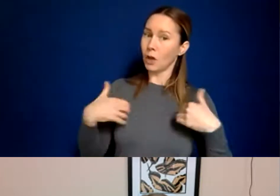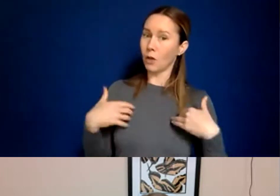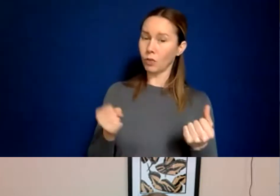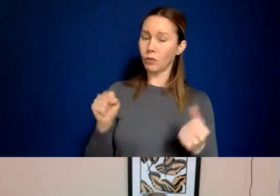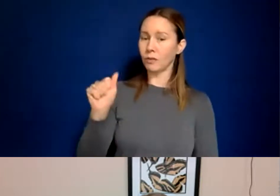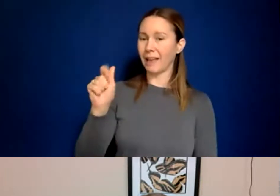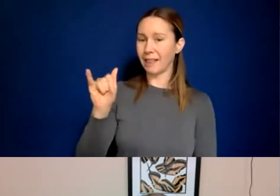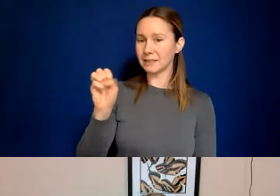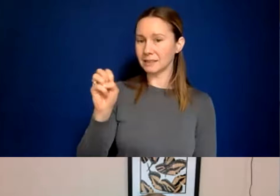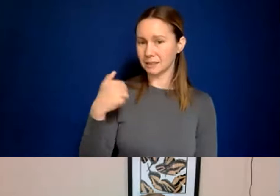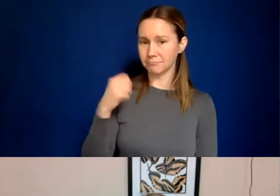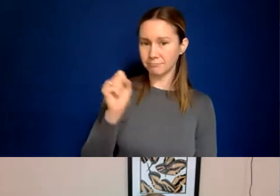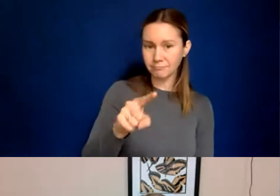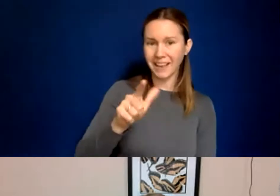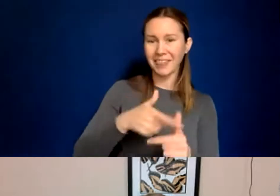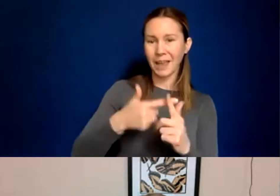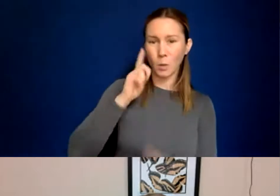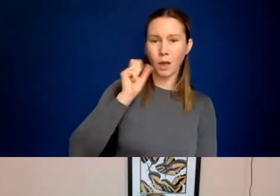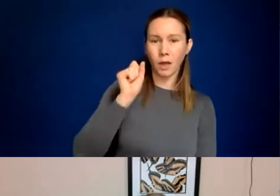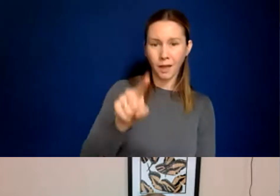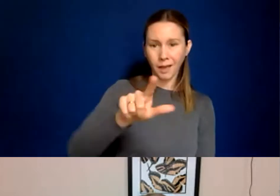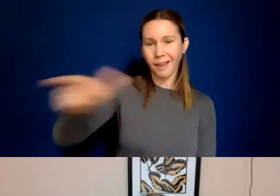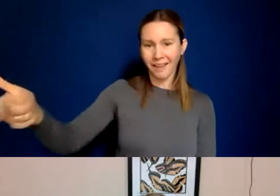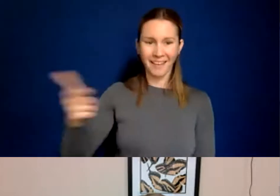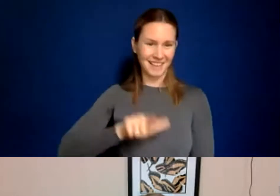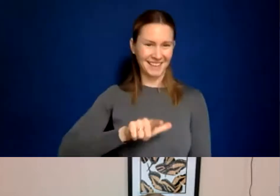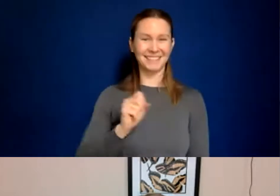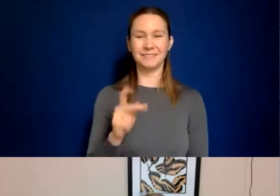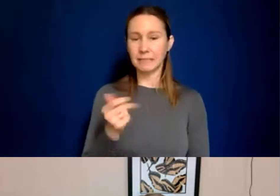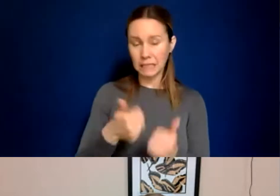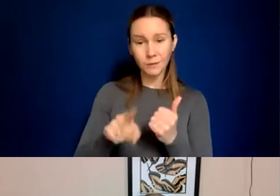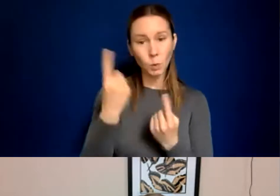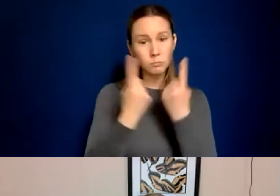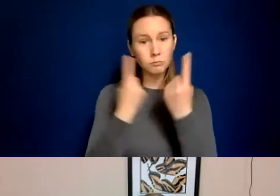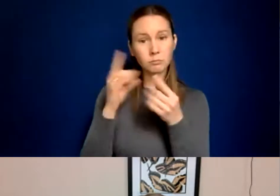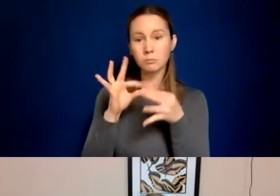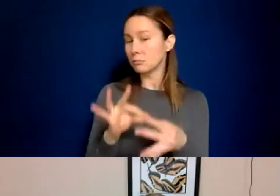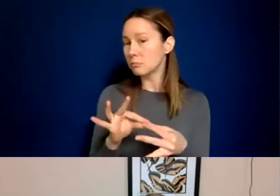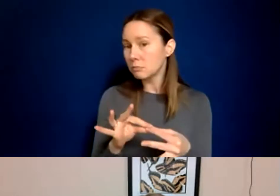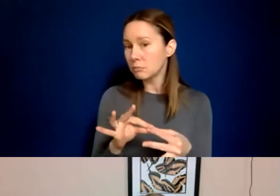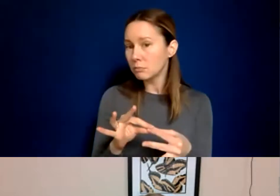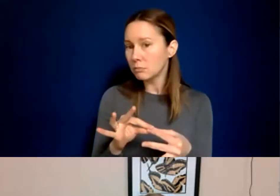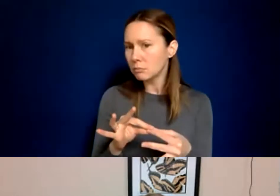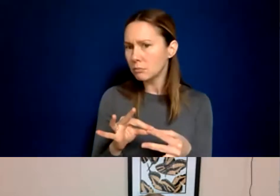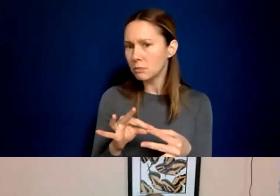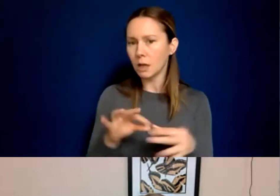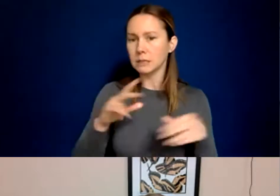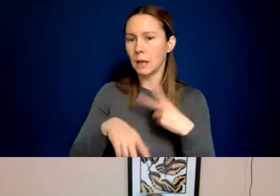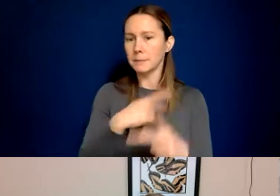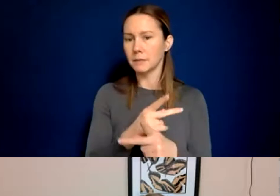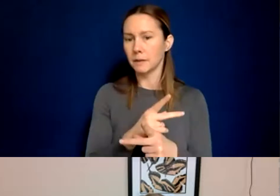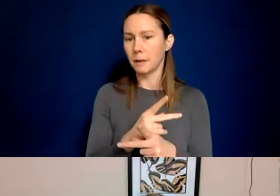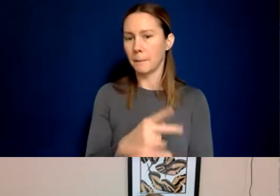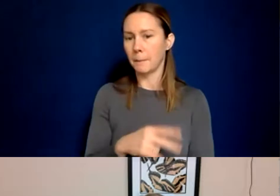Alison, I'll start with you and then we'll go in reverse order this time. Do any of you have any thoughts on Montessori activities for people with